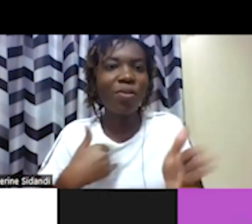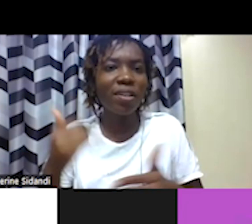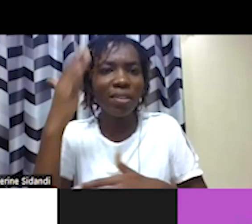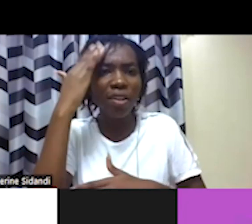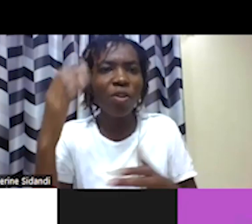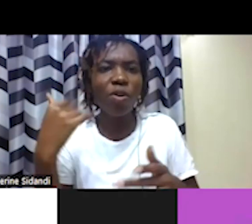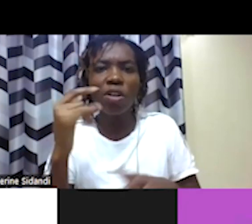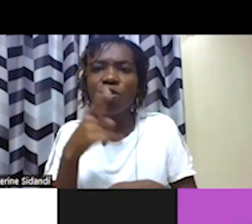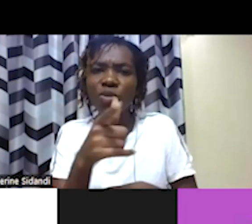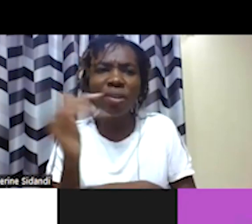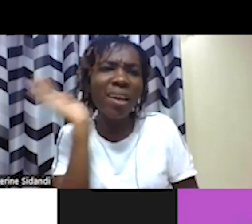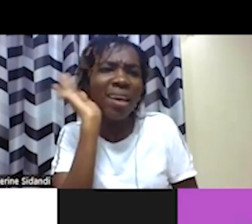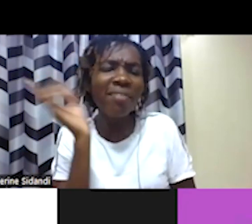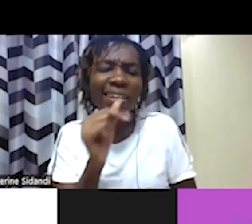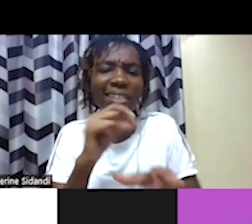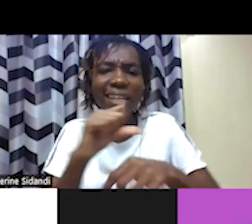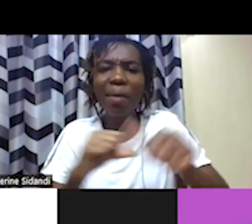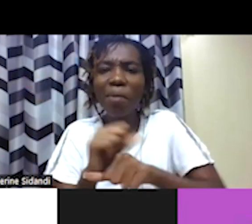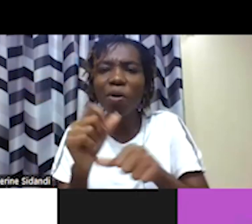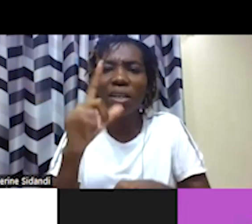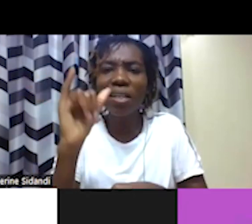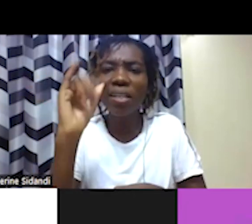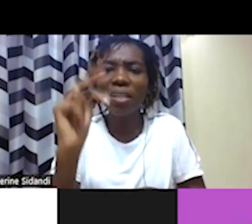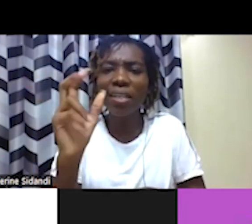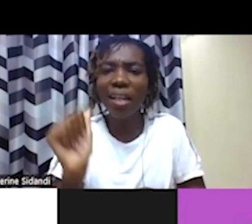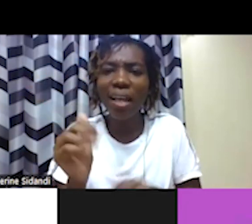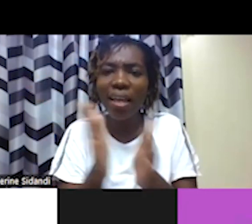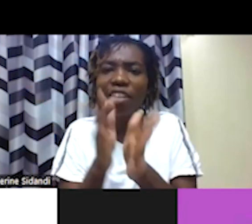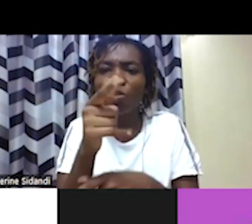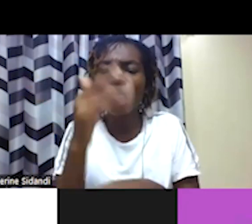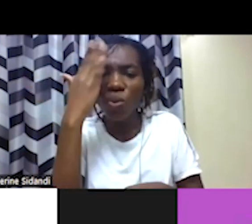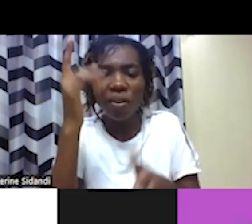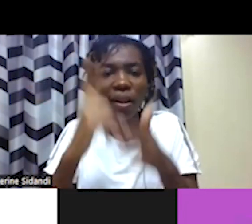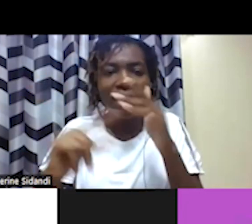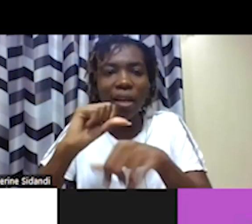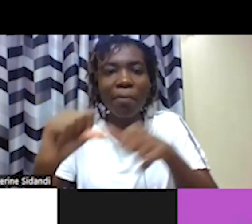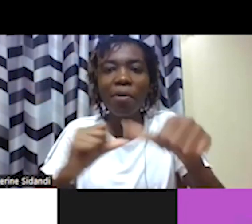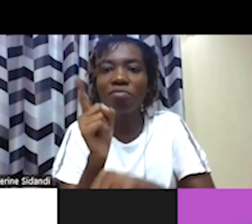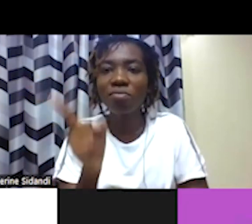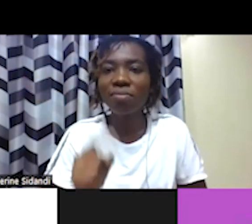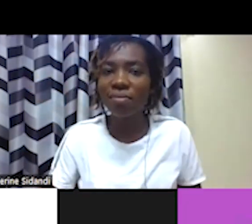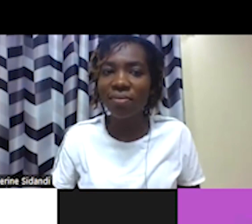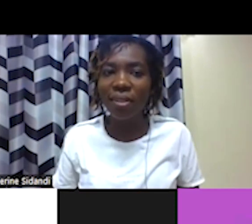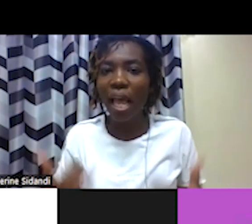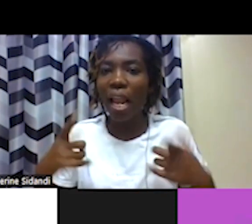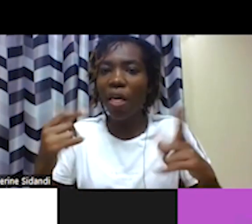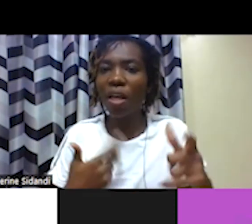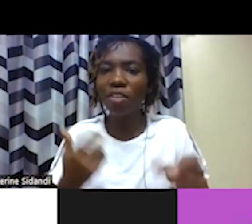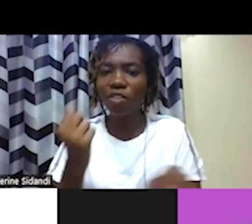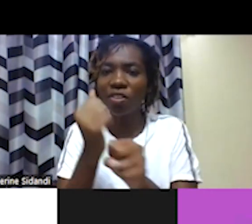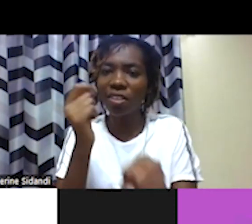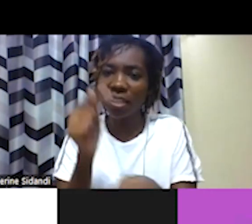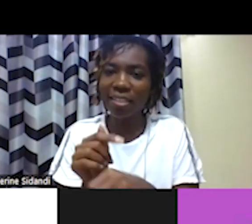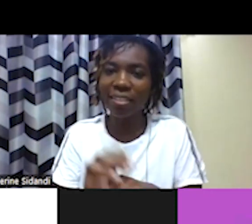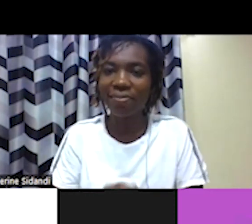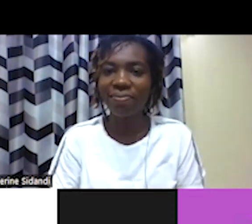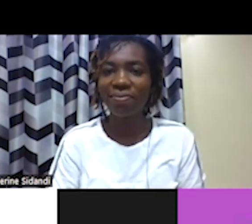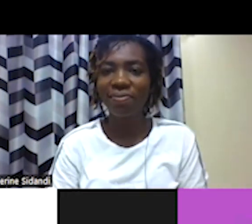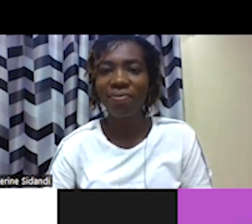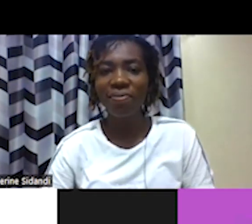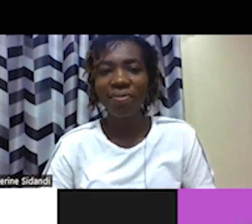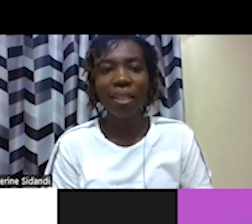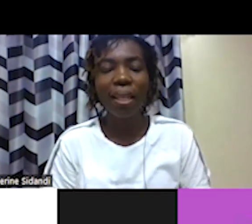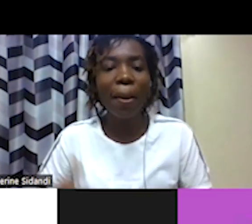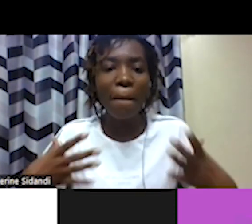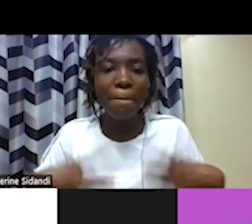guys, have you ever heard of Linah Jebii Kilimo? And what do you know about her? Linah, allow us to just do this one. The guys